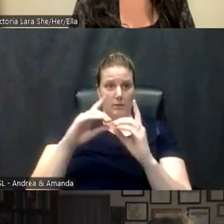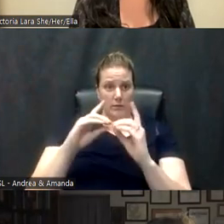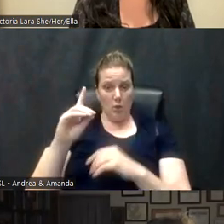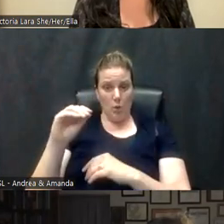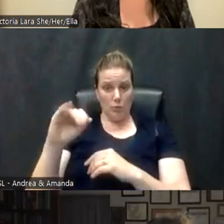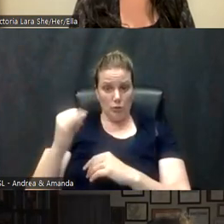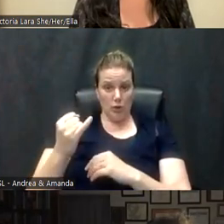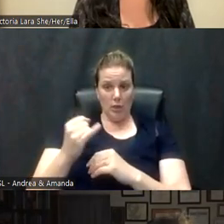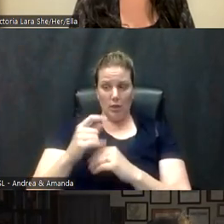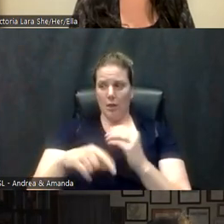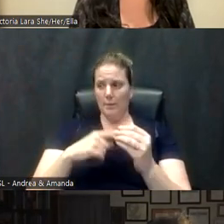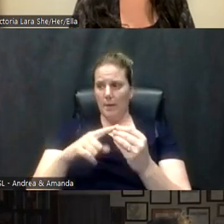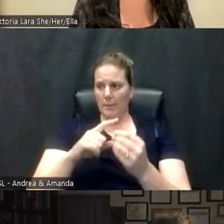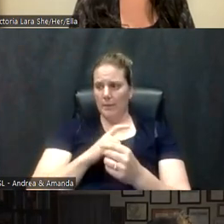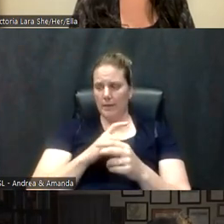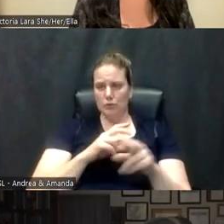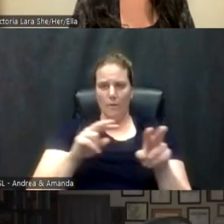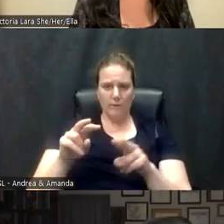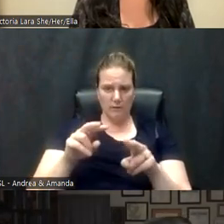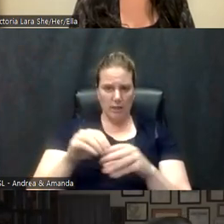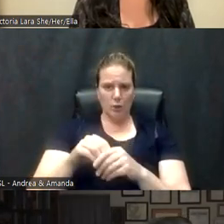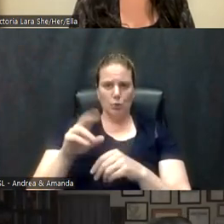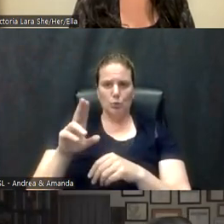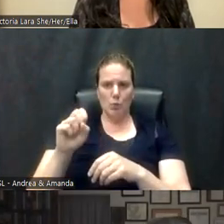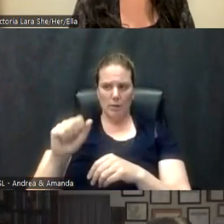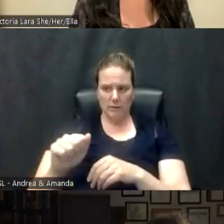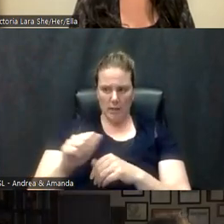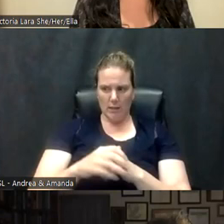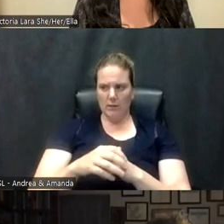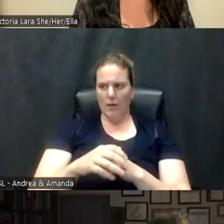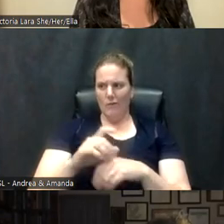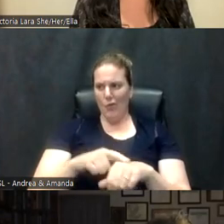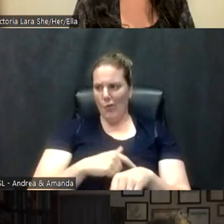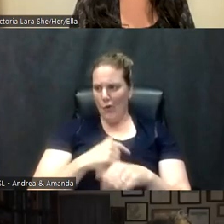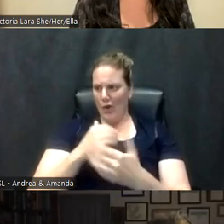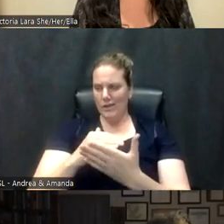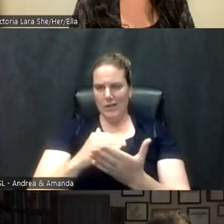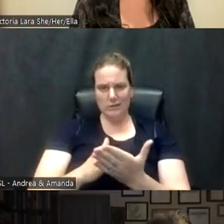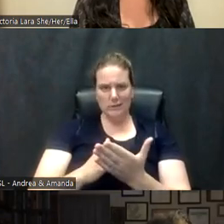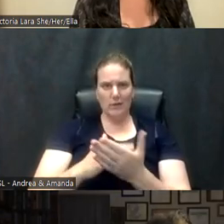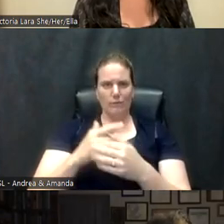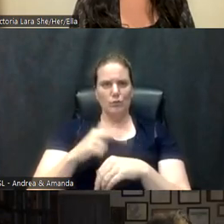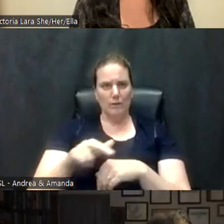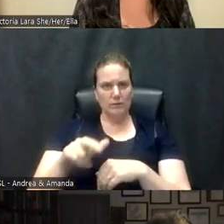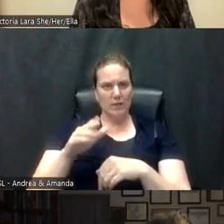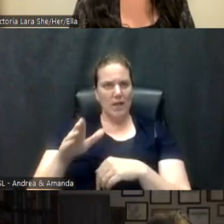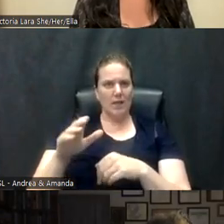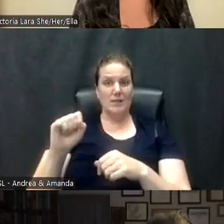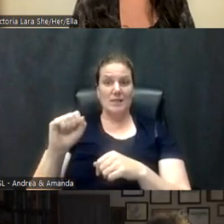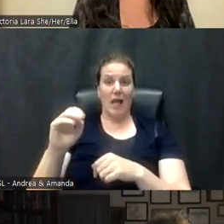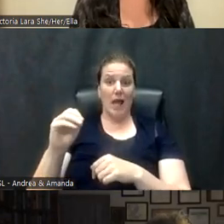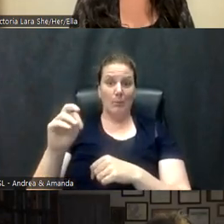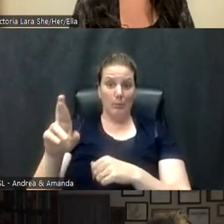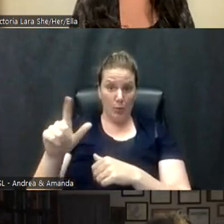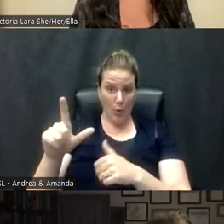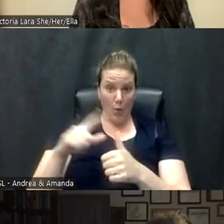Justice about police oversight in the United States. And there's a long list of references in there, Samuel Walker being one of